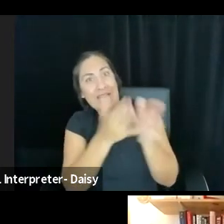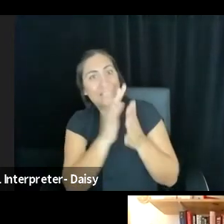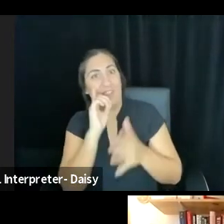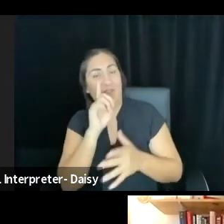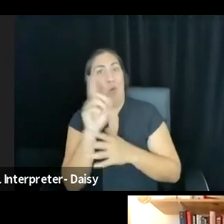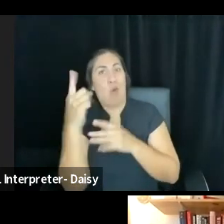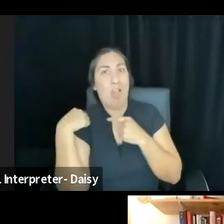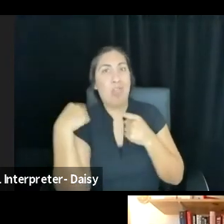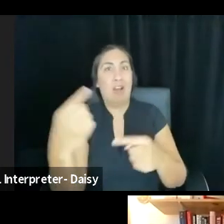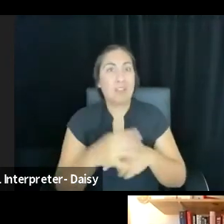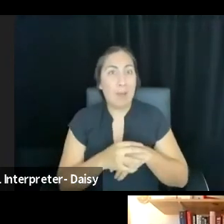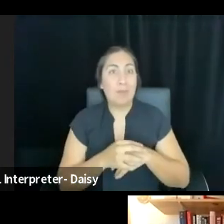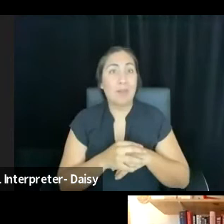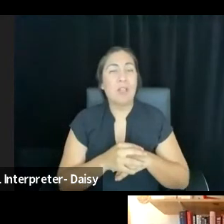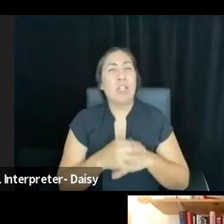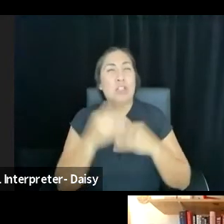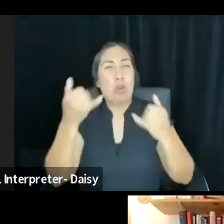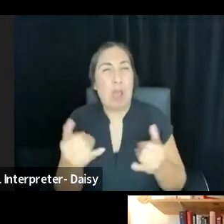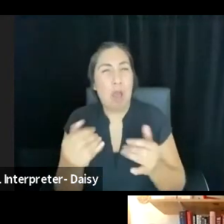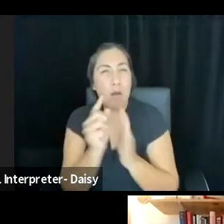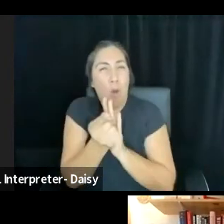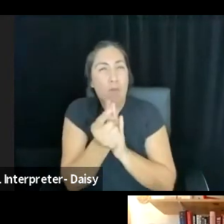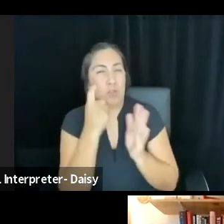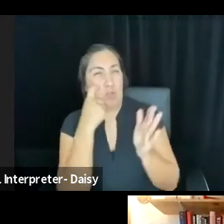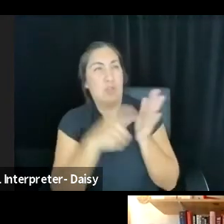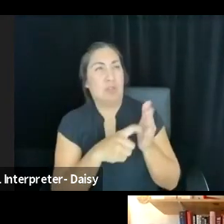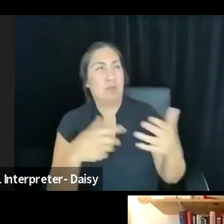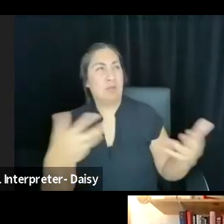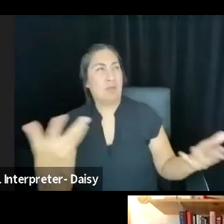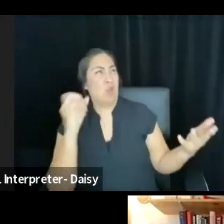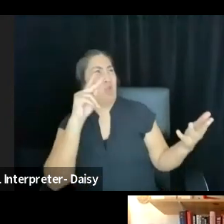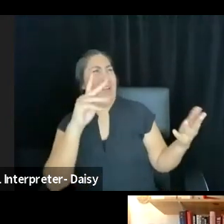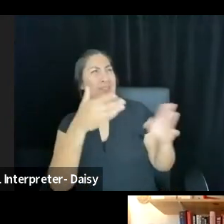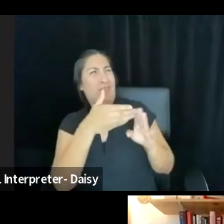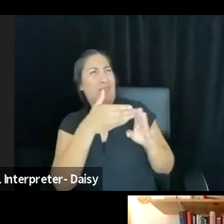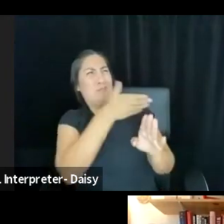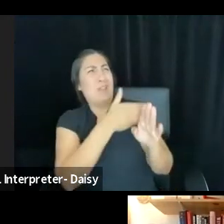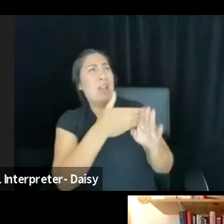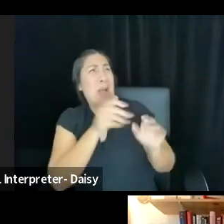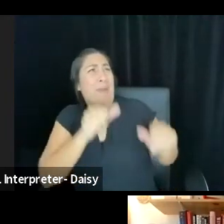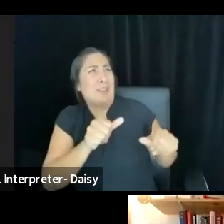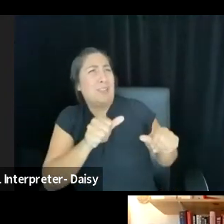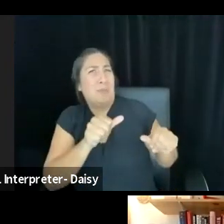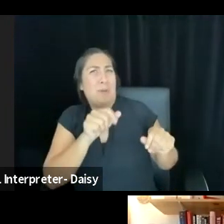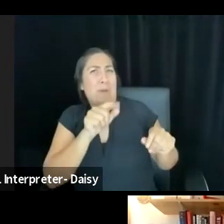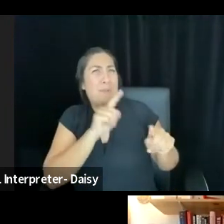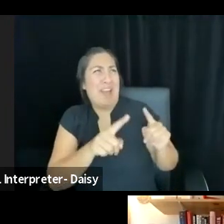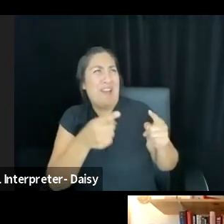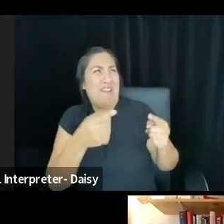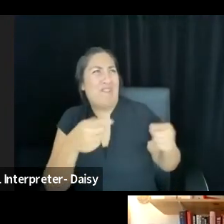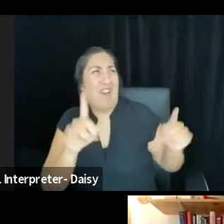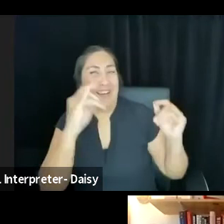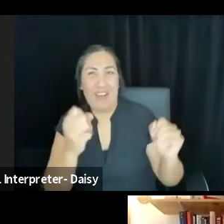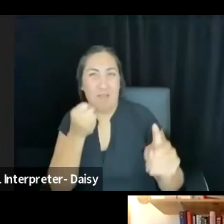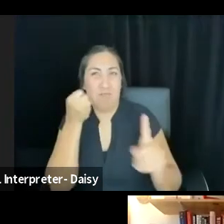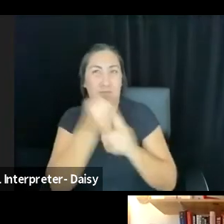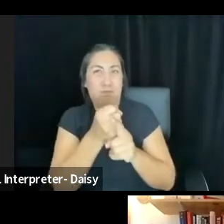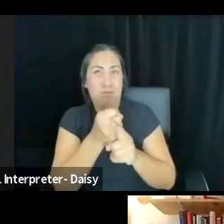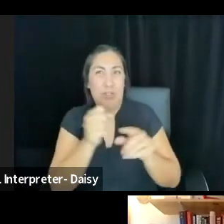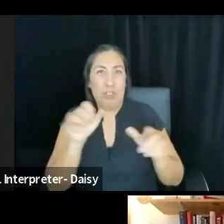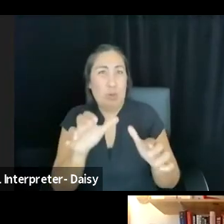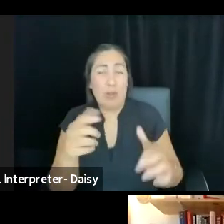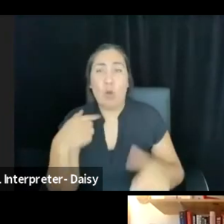was always possible to gather virtually. There's information there that we cannot pretend. We